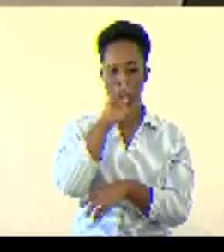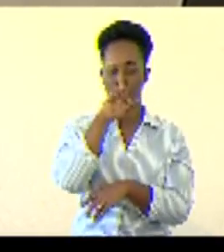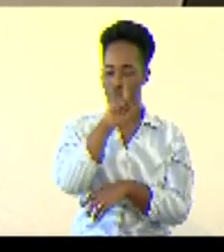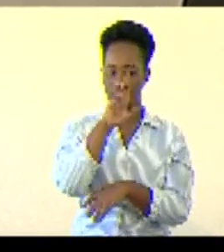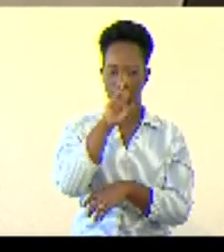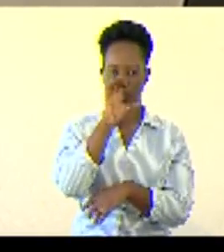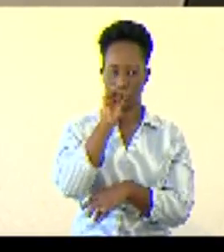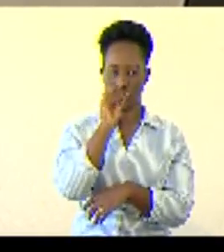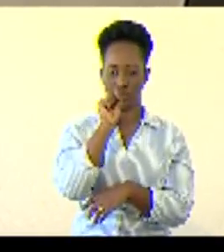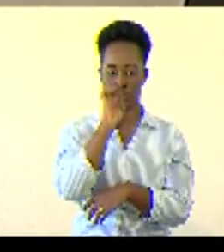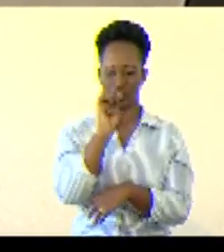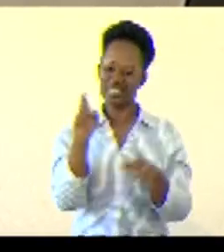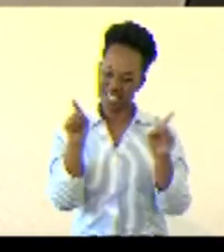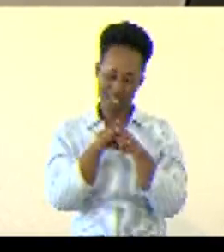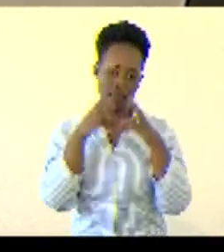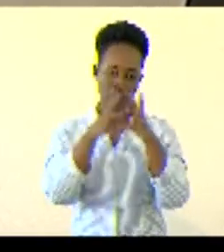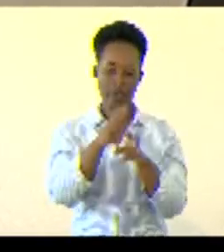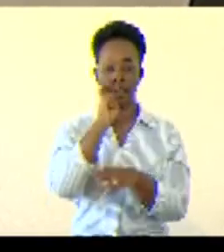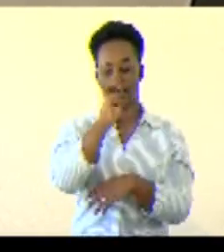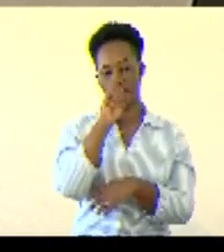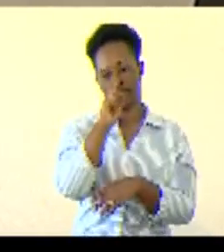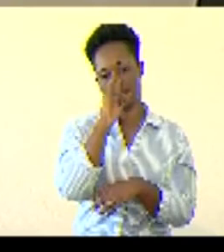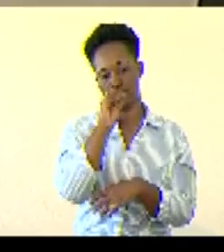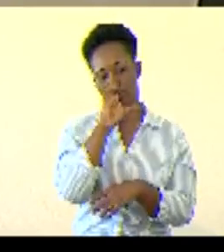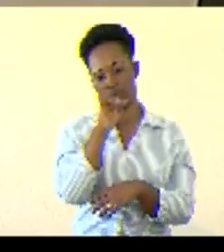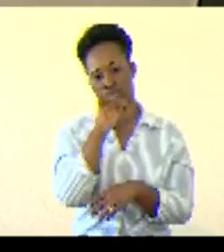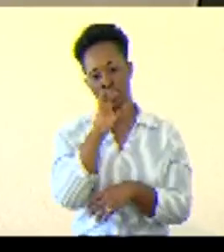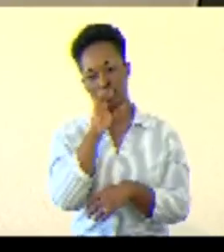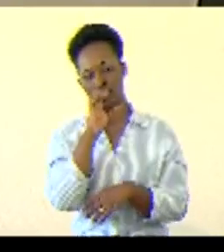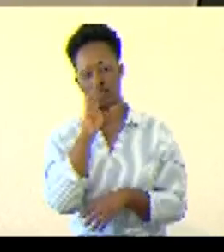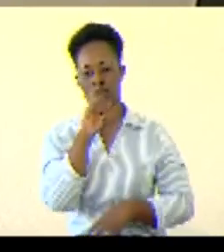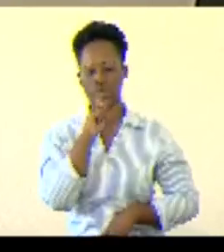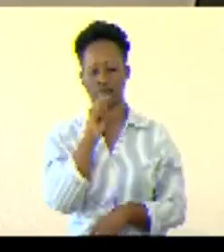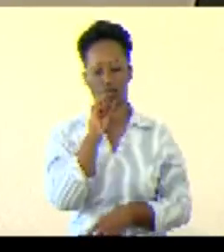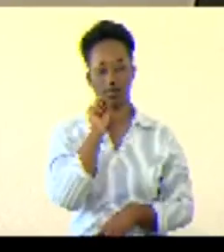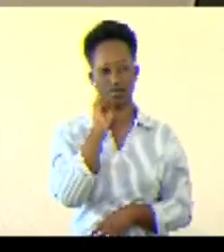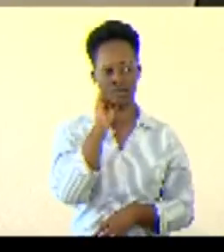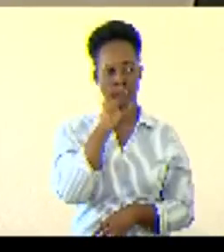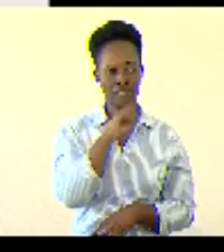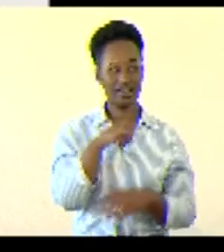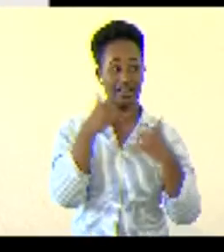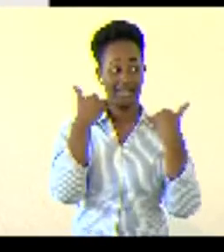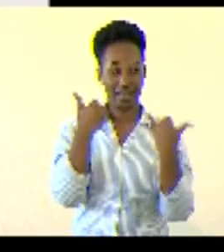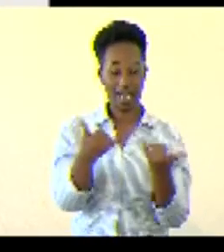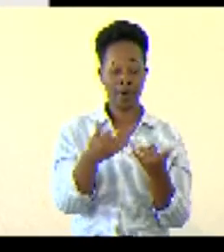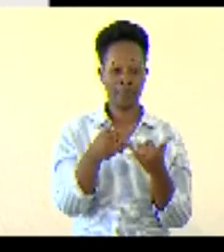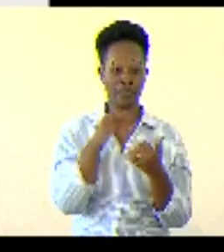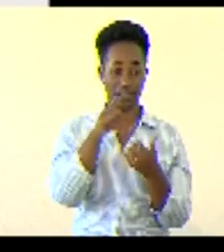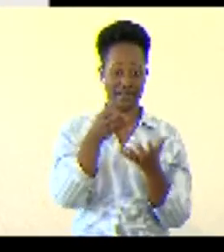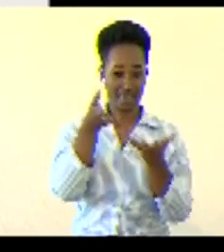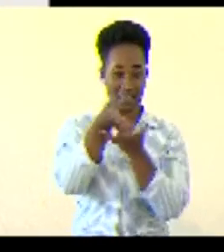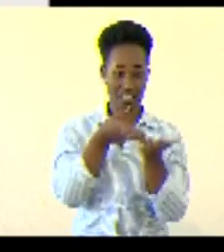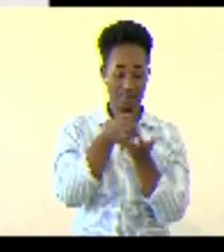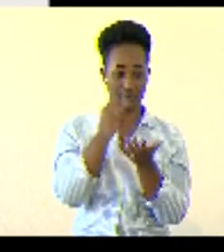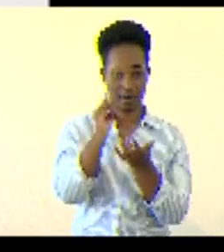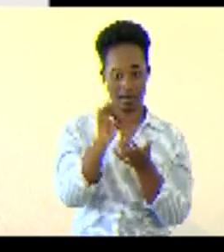by exocytosis. Let's talk about the assignment. Take your exercise books. I remind you